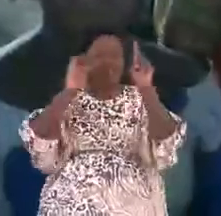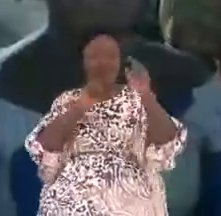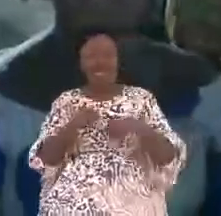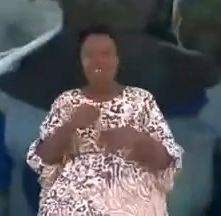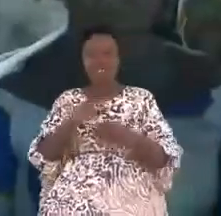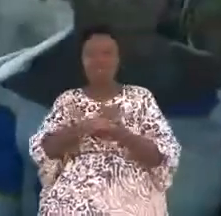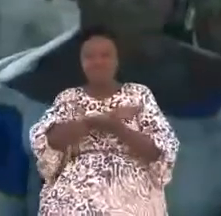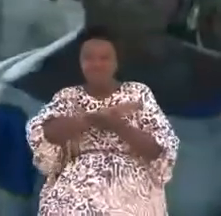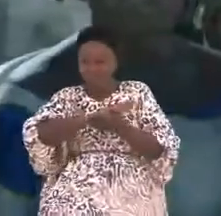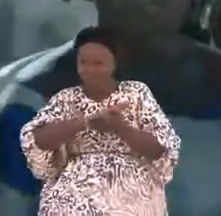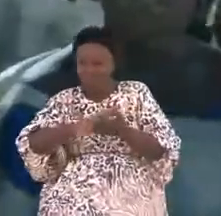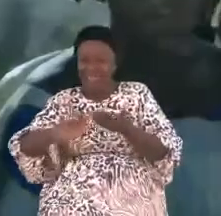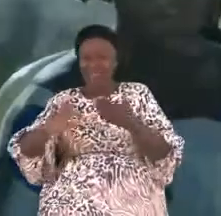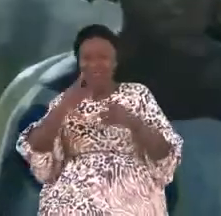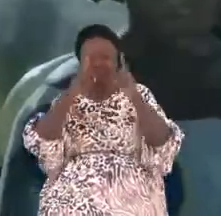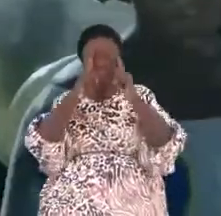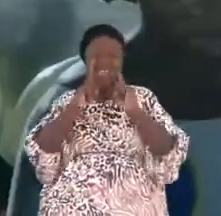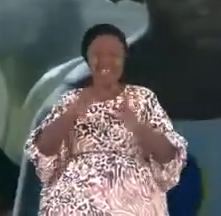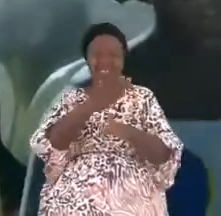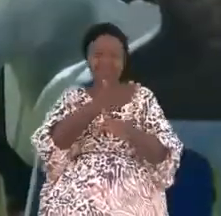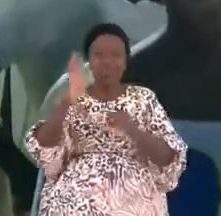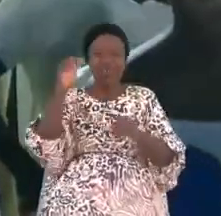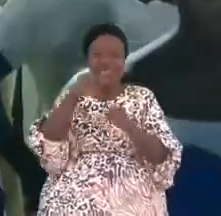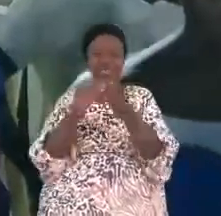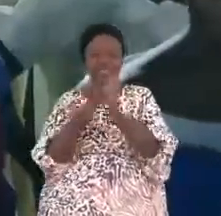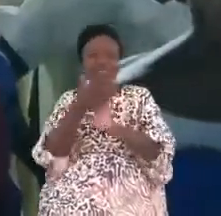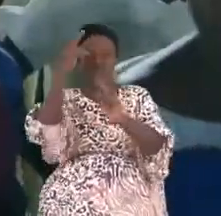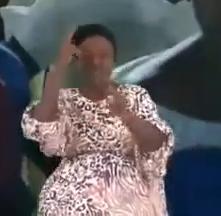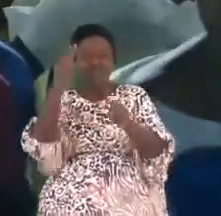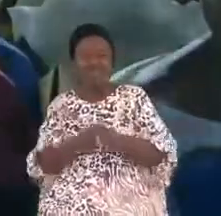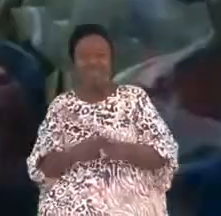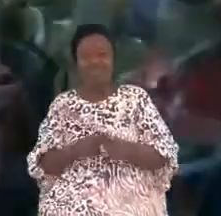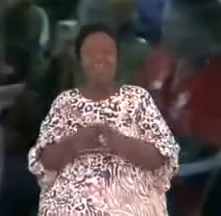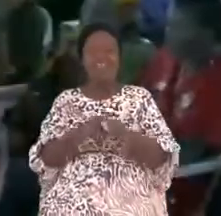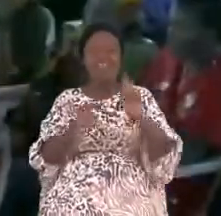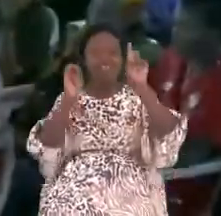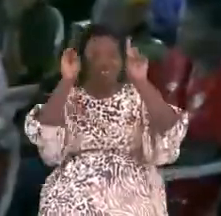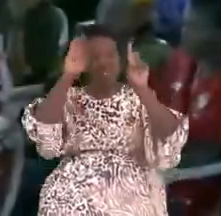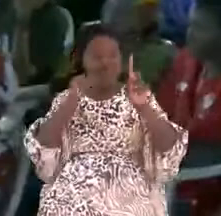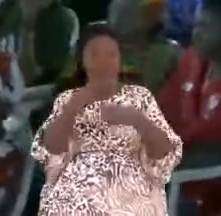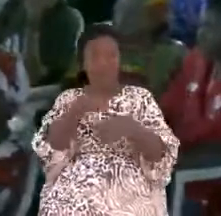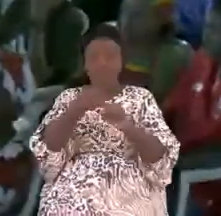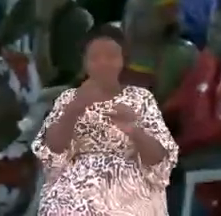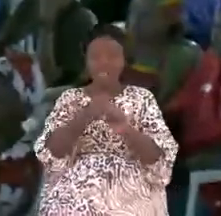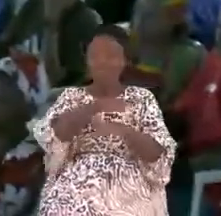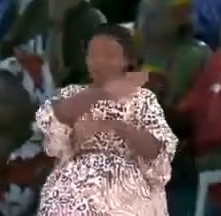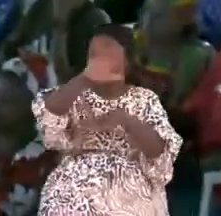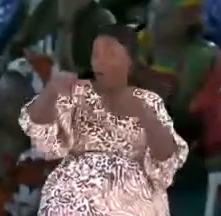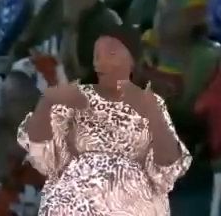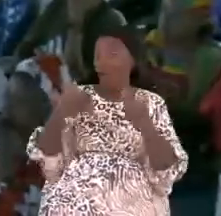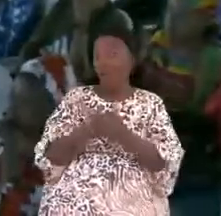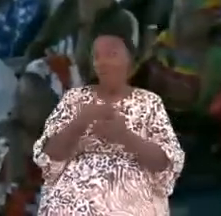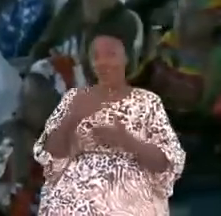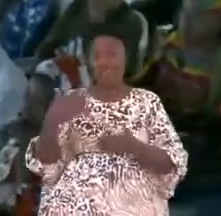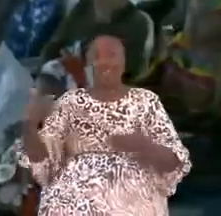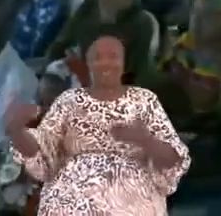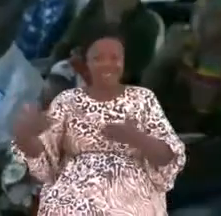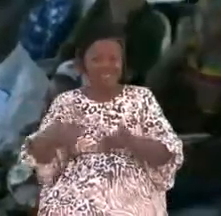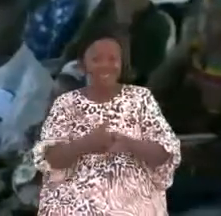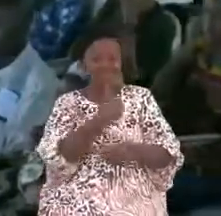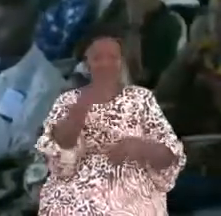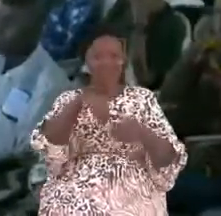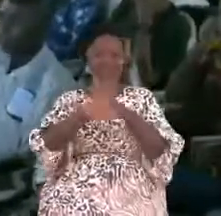wipe away your tears in jesus name it will make all things new in your